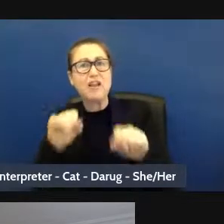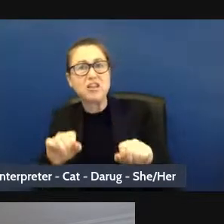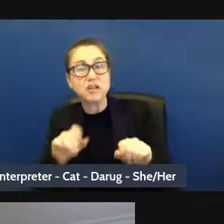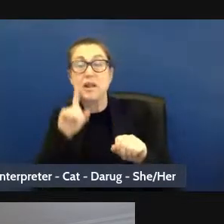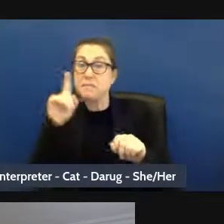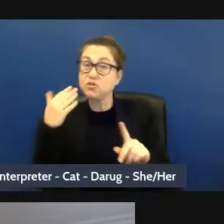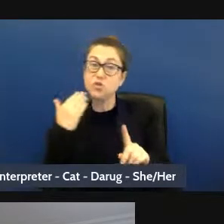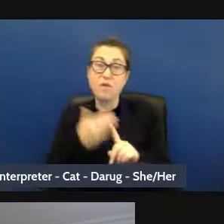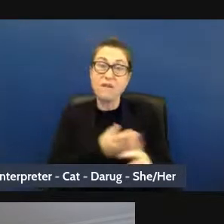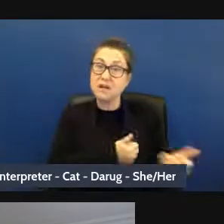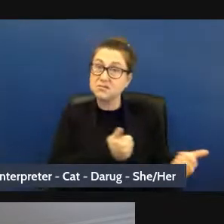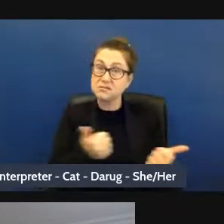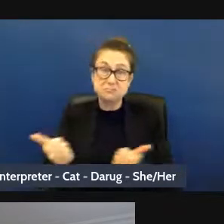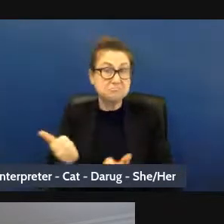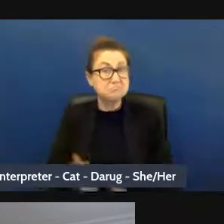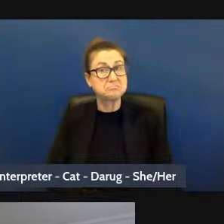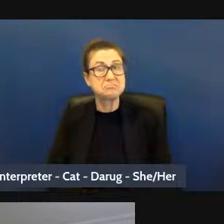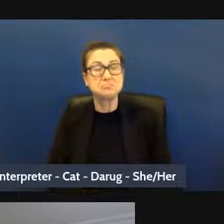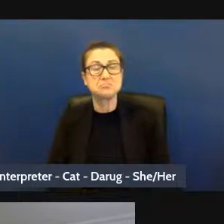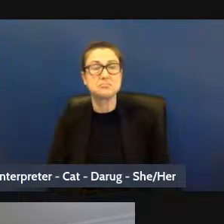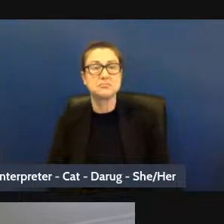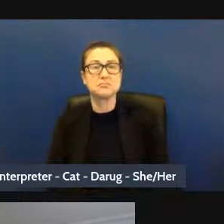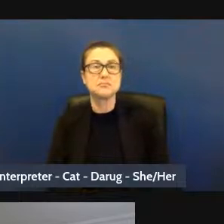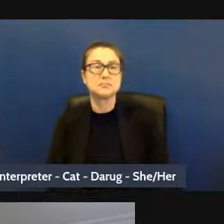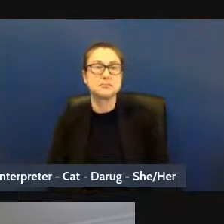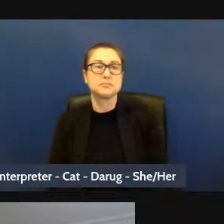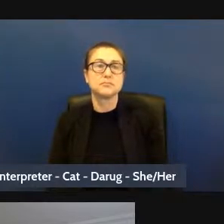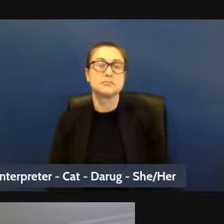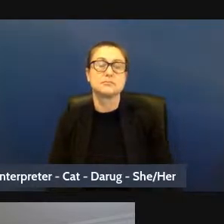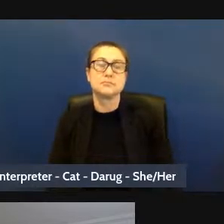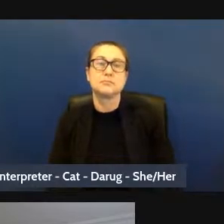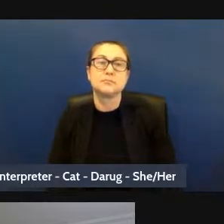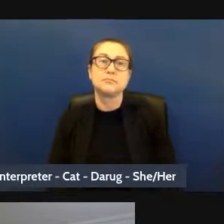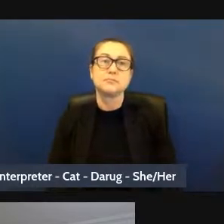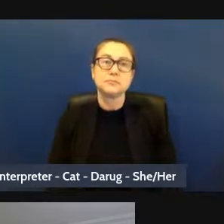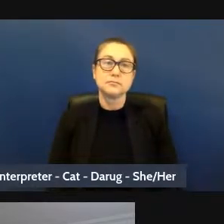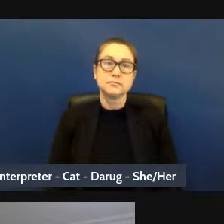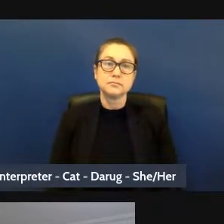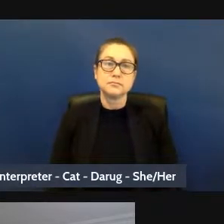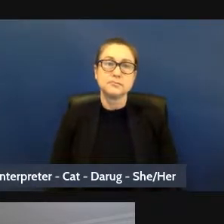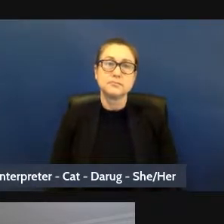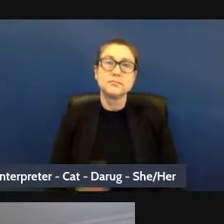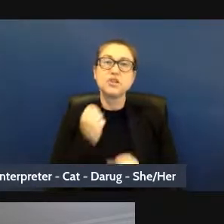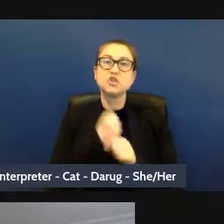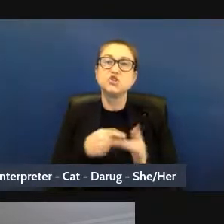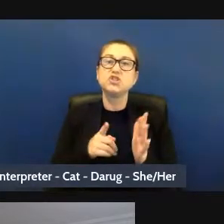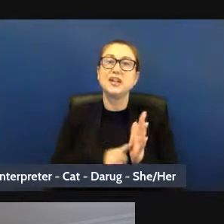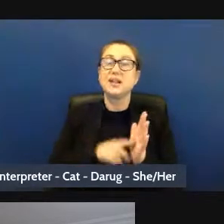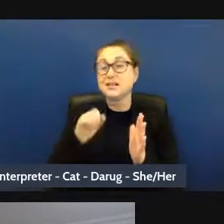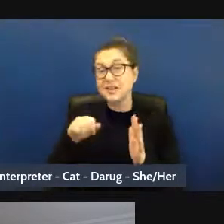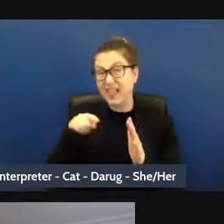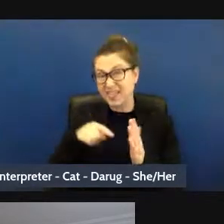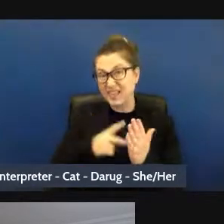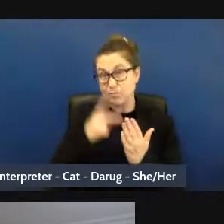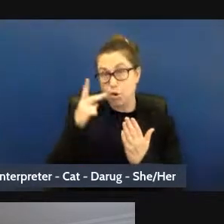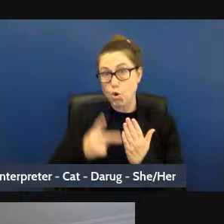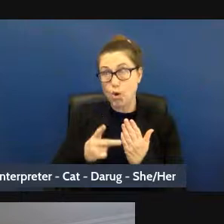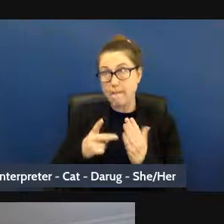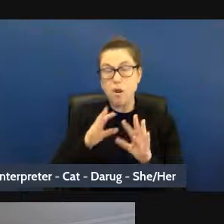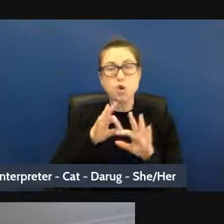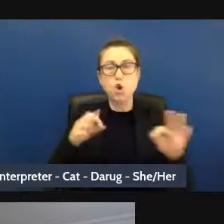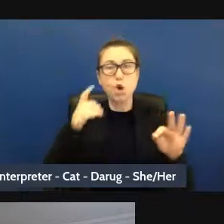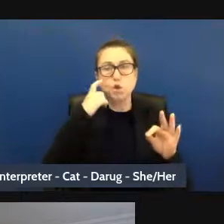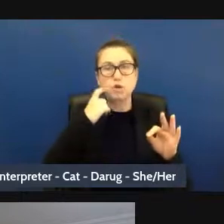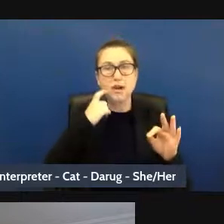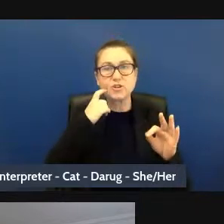well. Yeah, and definitely this and other similar programs aren't intending to replace all